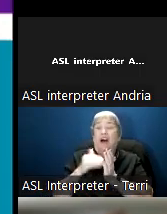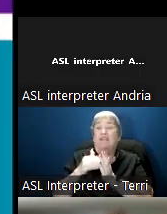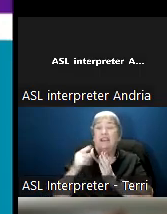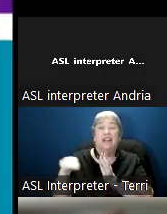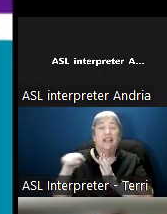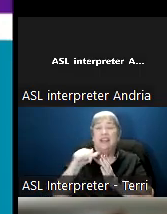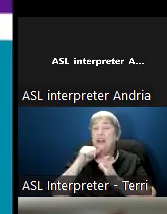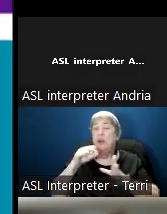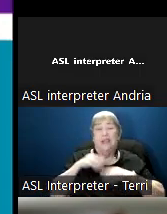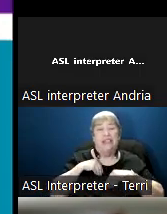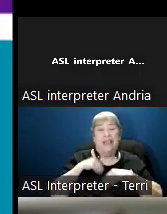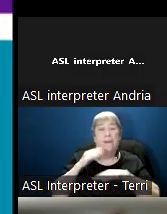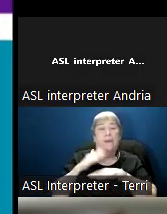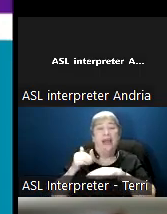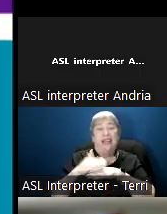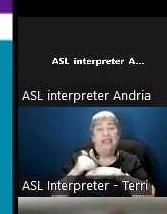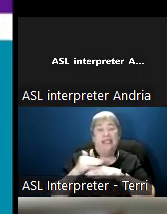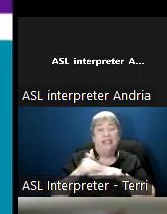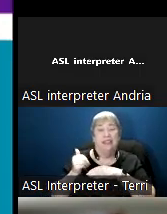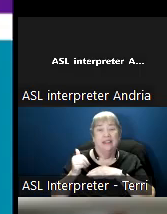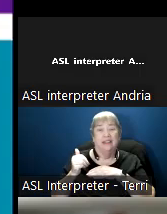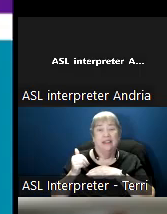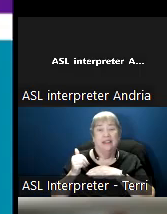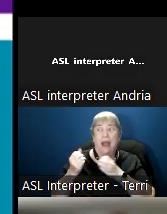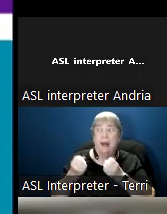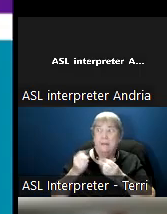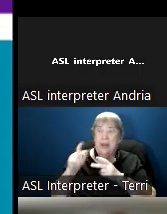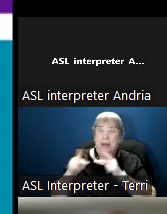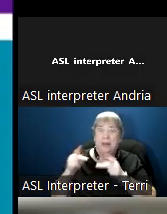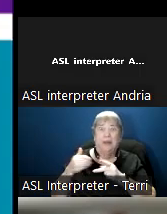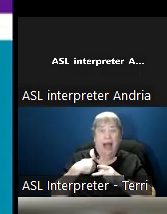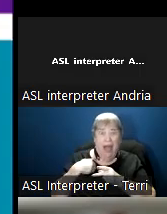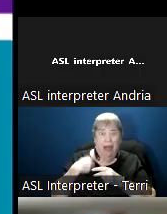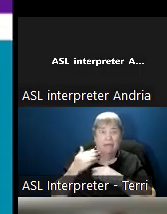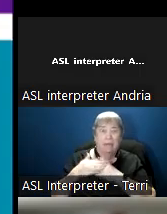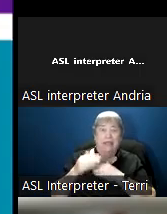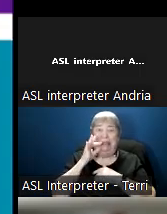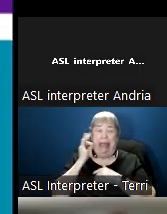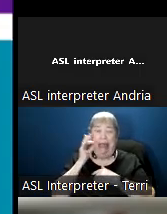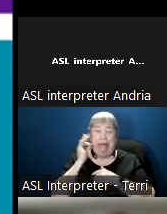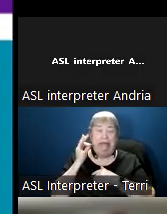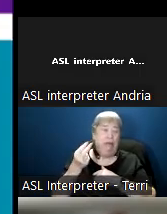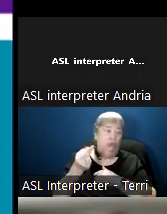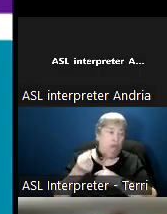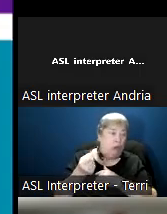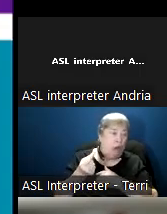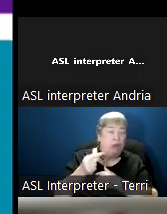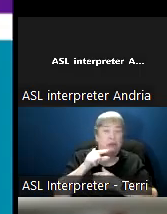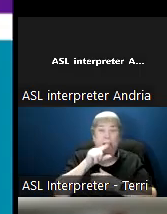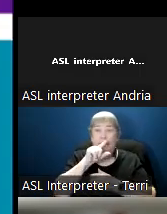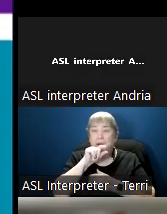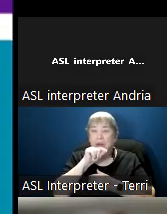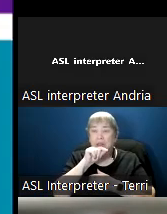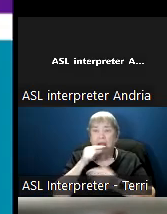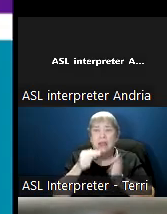pets. And a lot of people have pets, cats, dogs, birds, whatever. And sometimes those pets